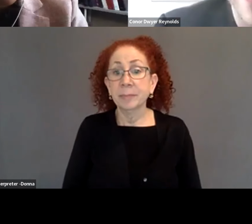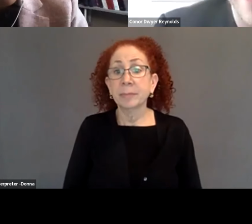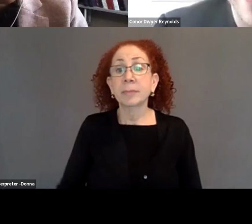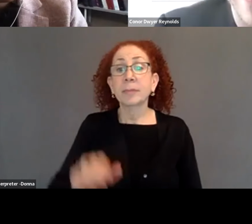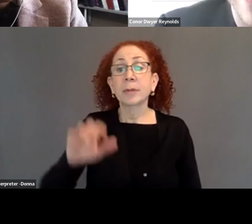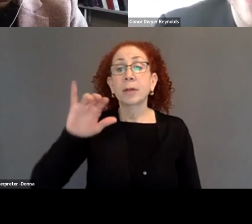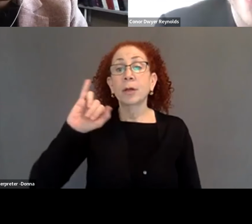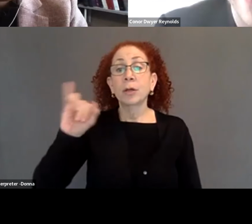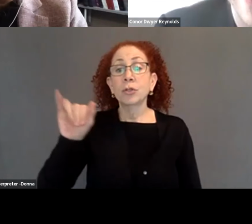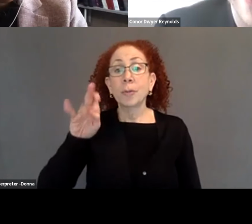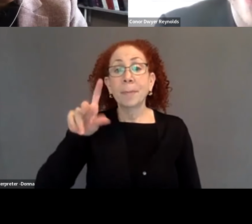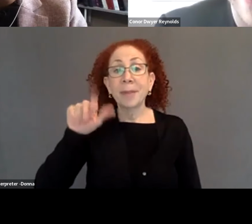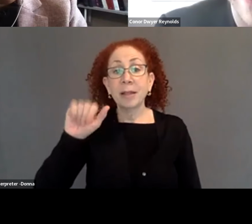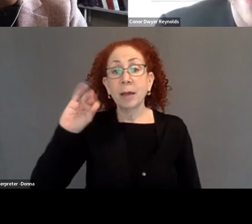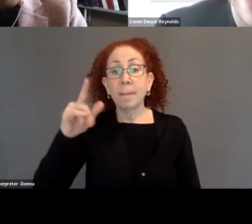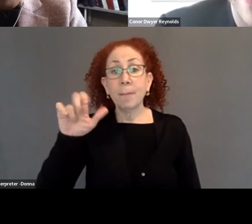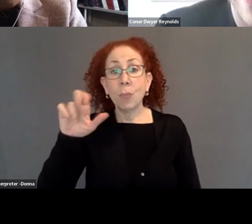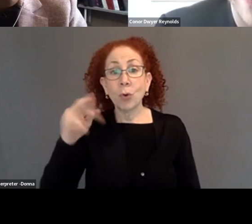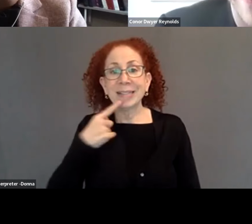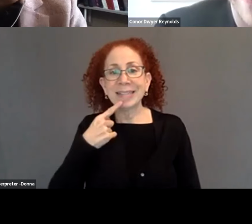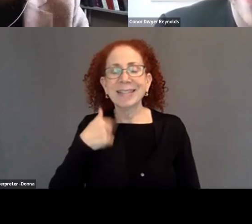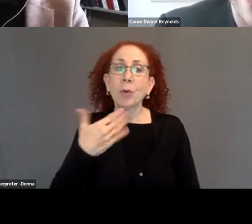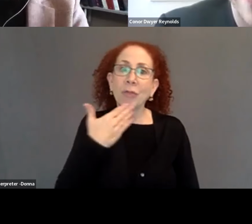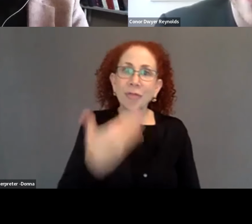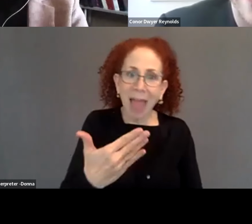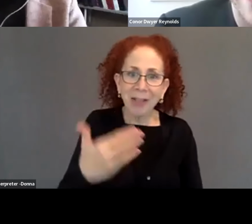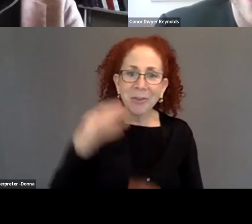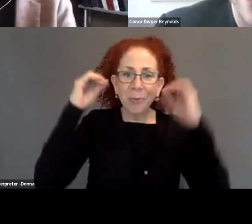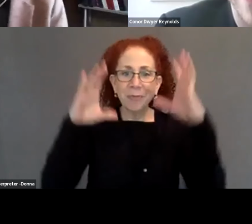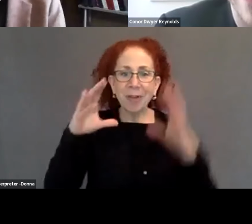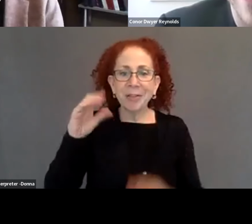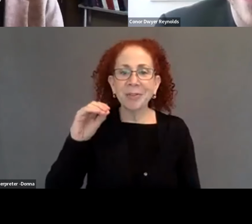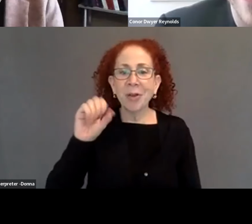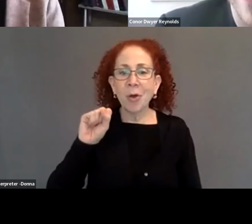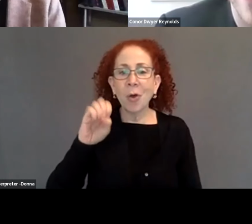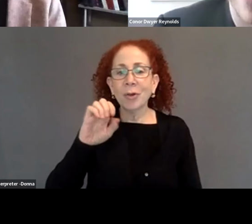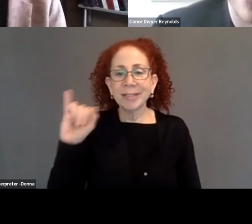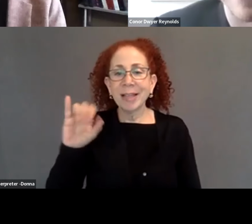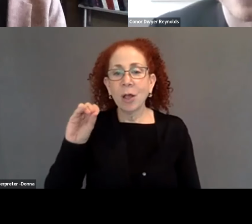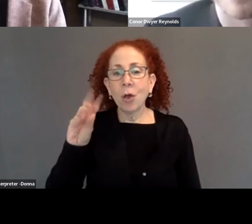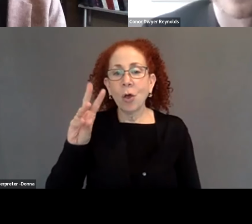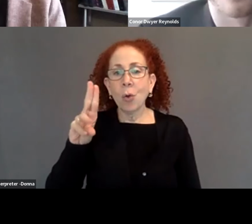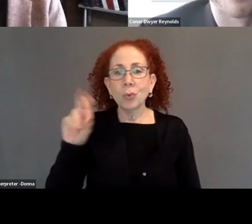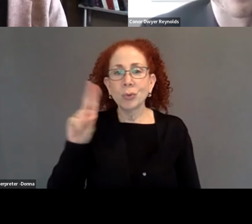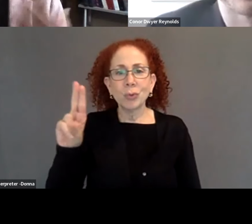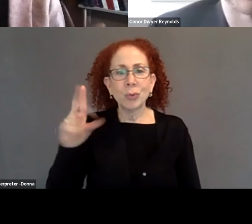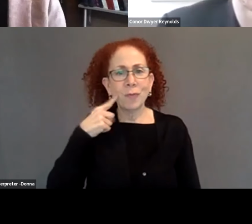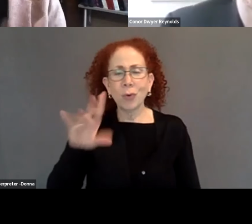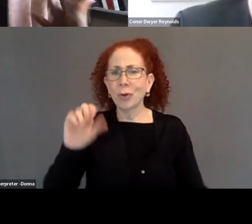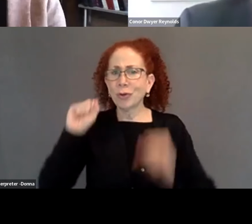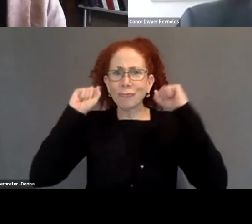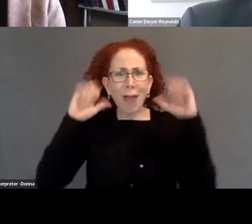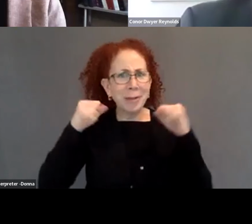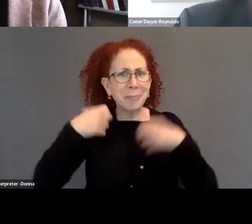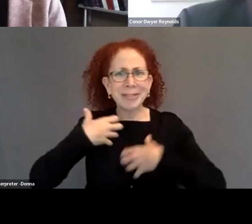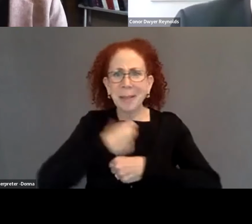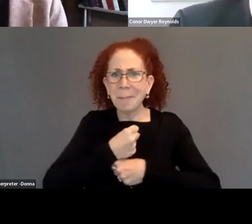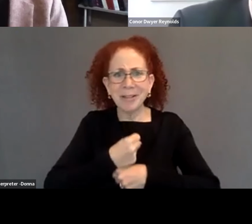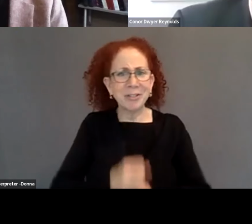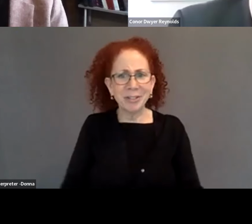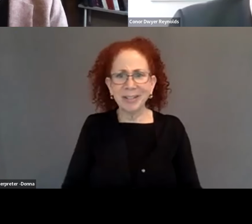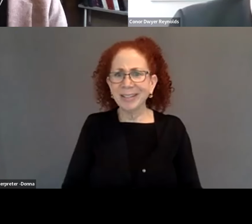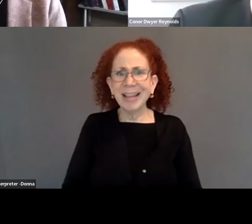So I just want to thank you, Professor Ossei-Owusu, for your incredible sort of summation and